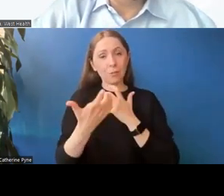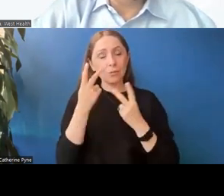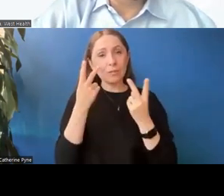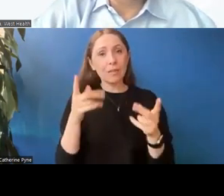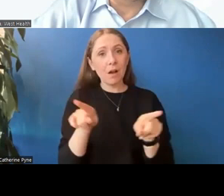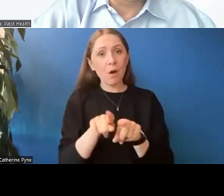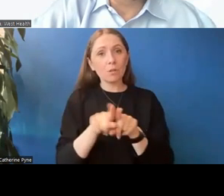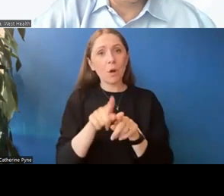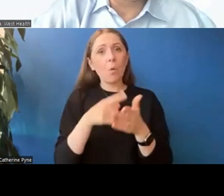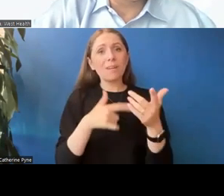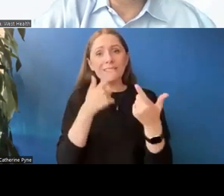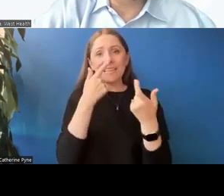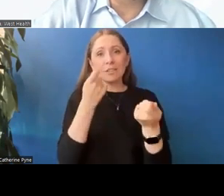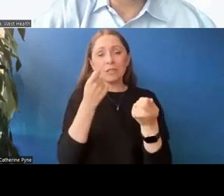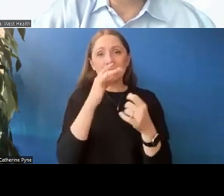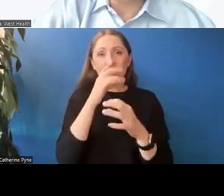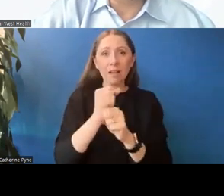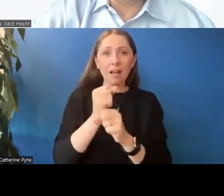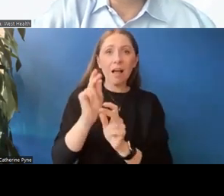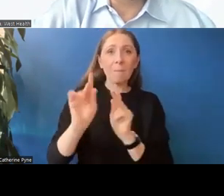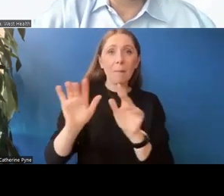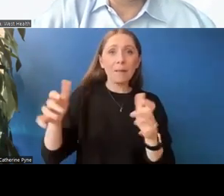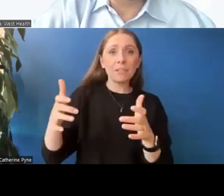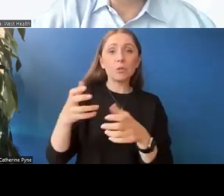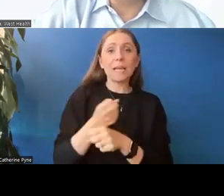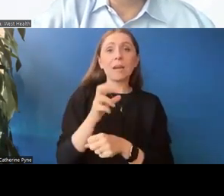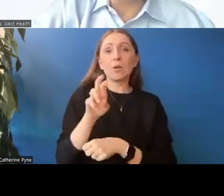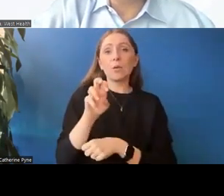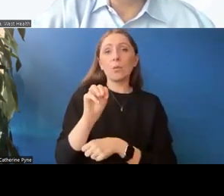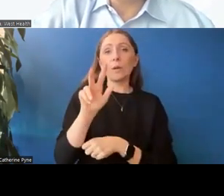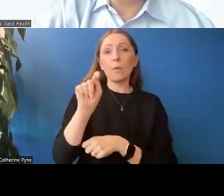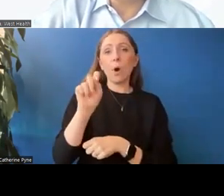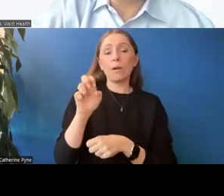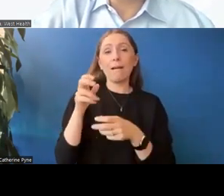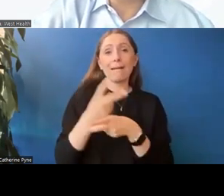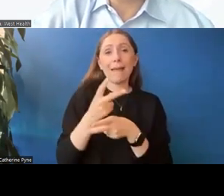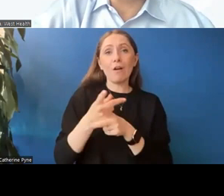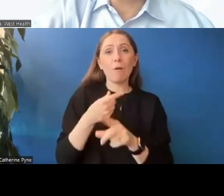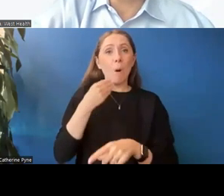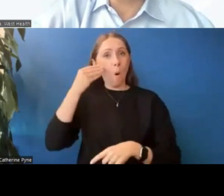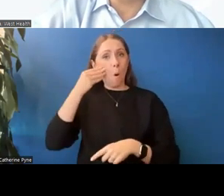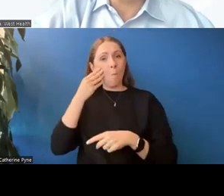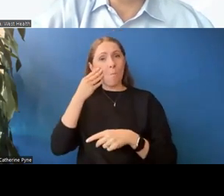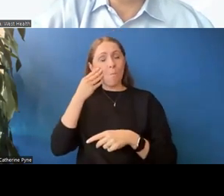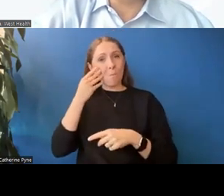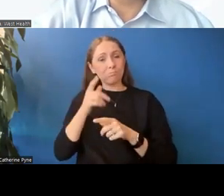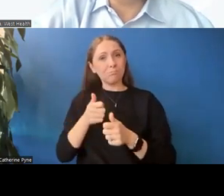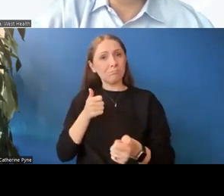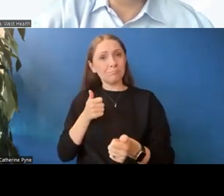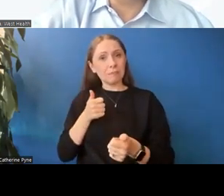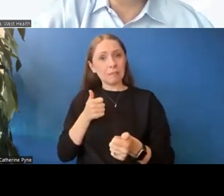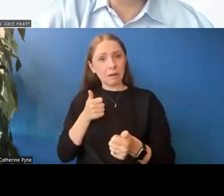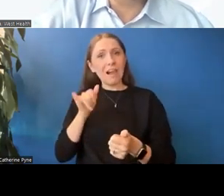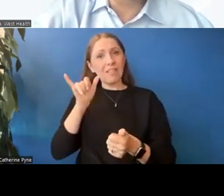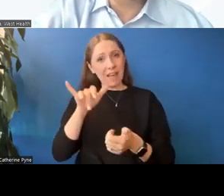the interest at the population level to receive care remotely. I think remote modalities really help in some ways level